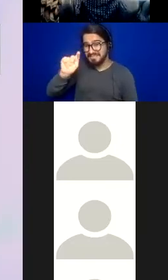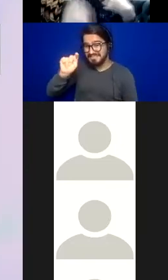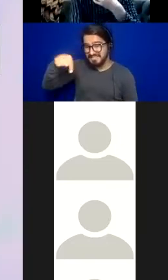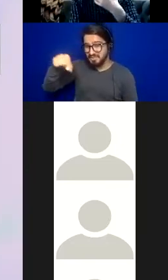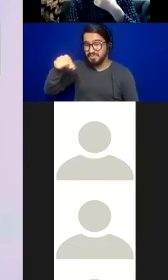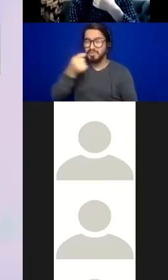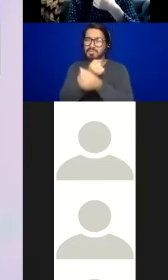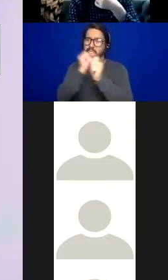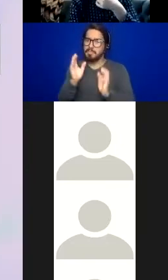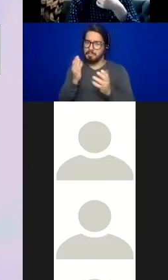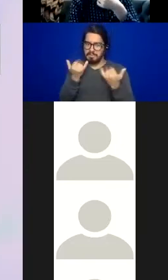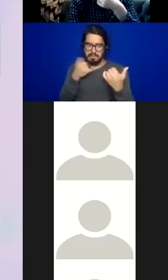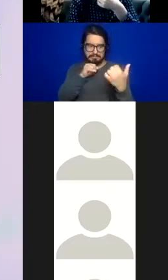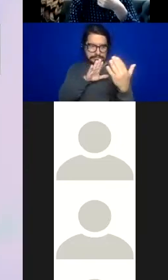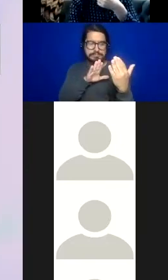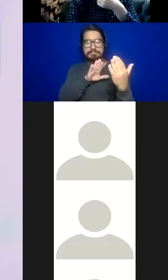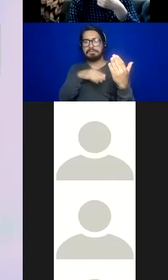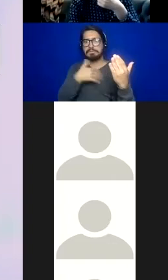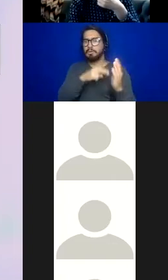finding themselves falling into.